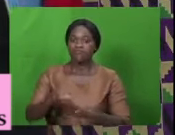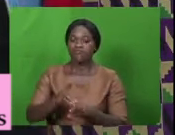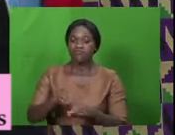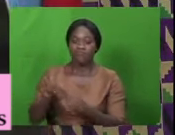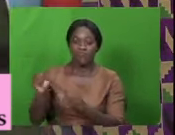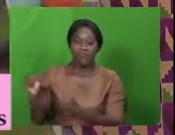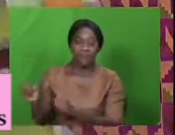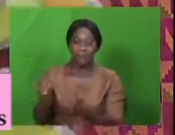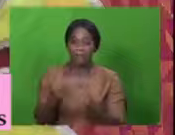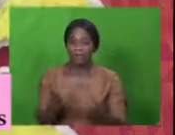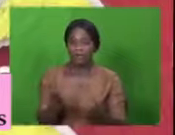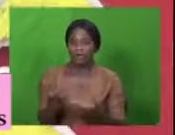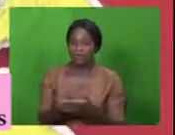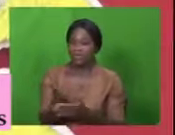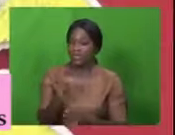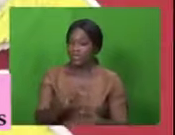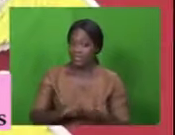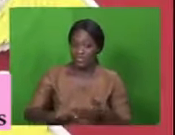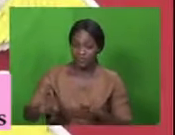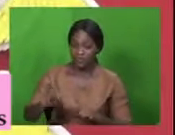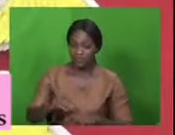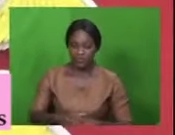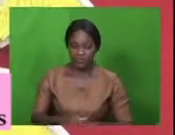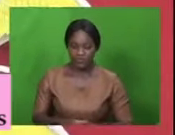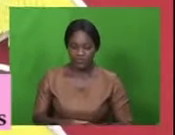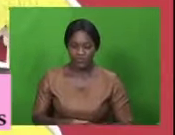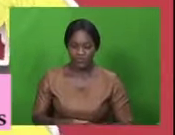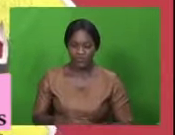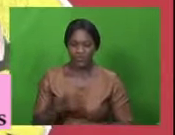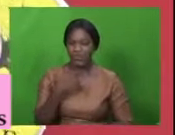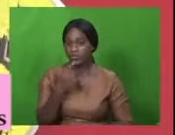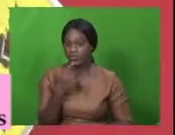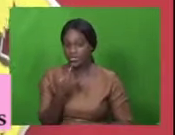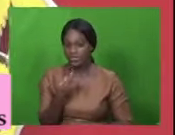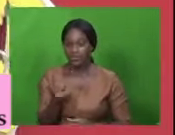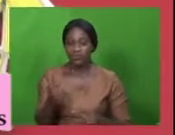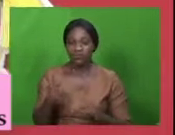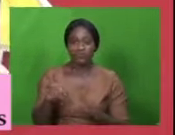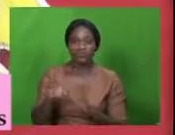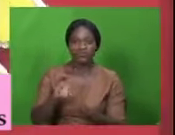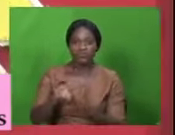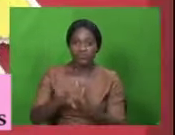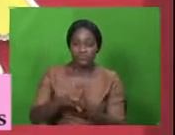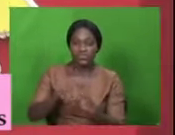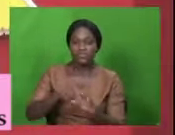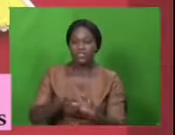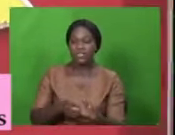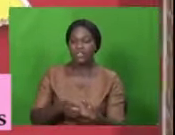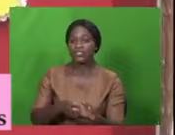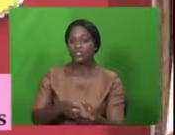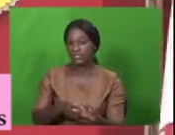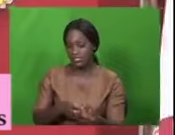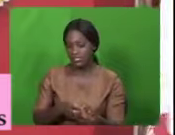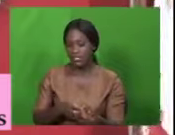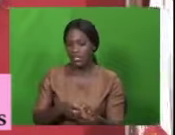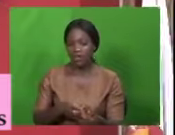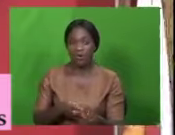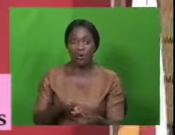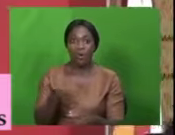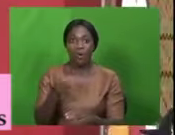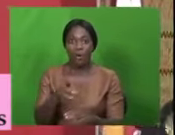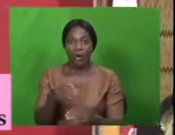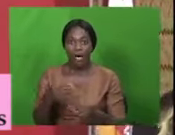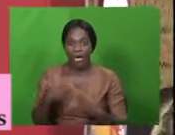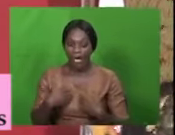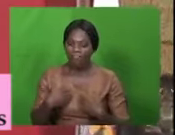And dare I say that when constitutional rule is interrupted, it is Parliament that is shut down. The